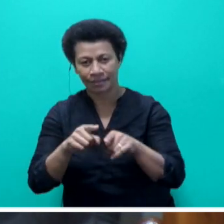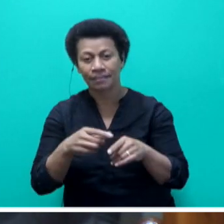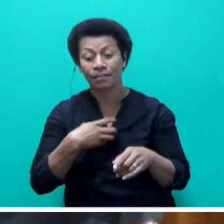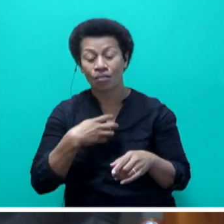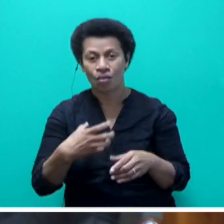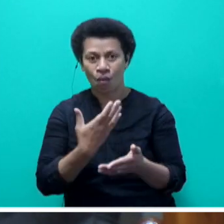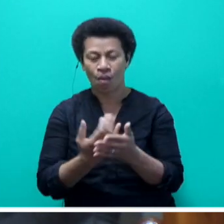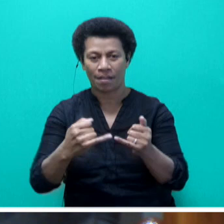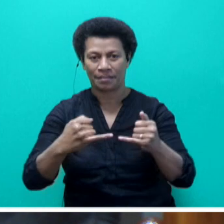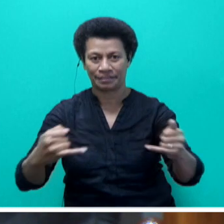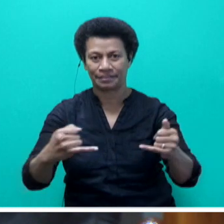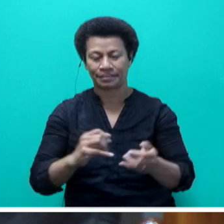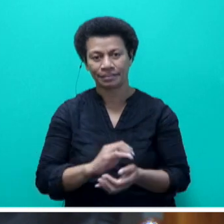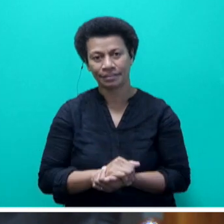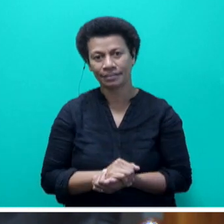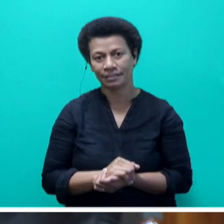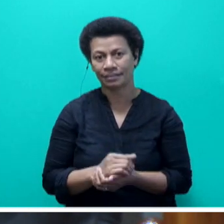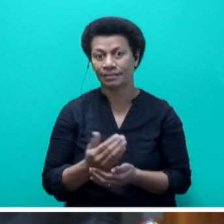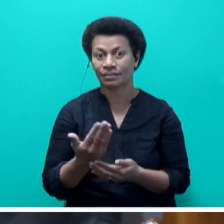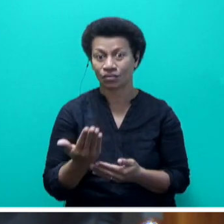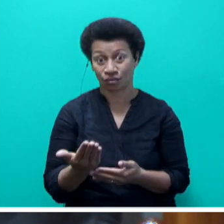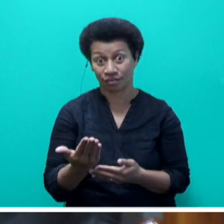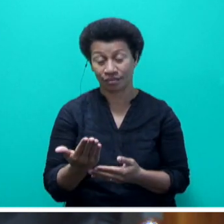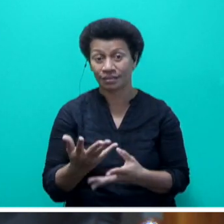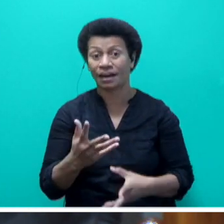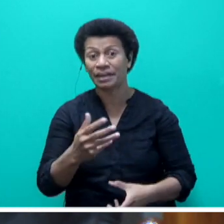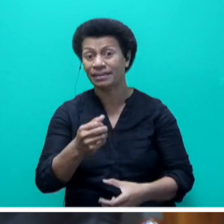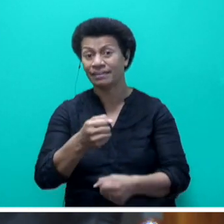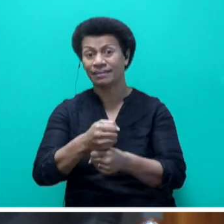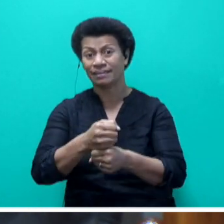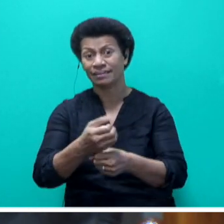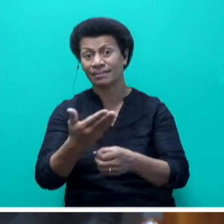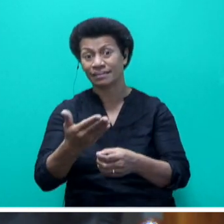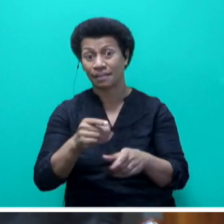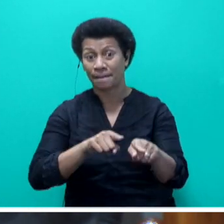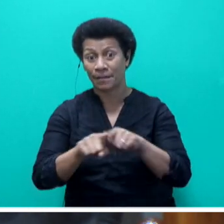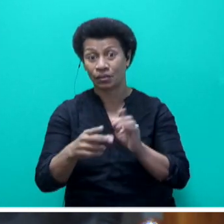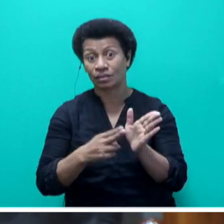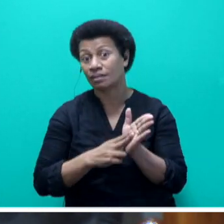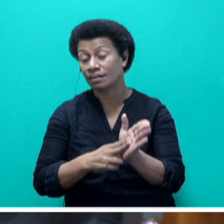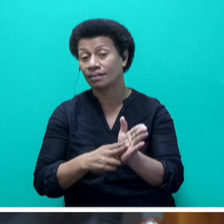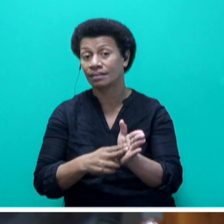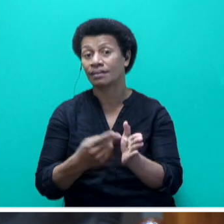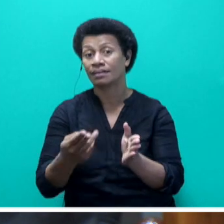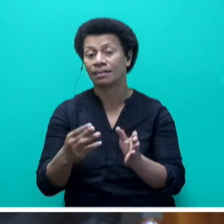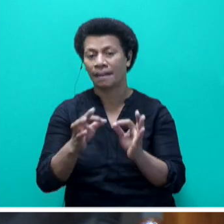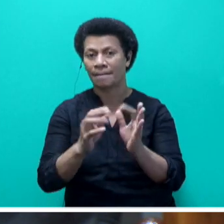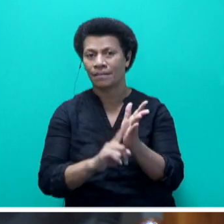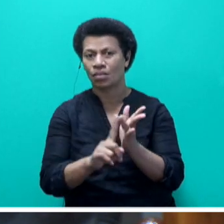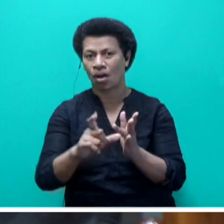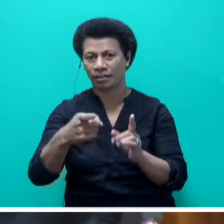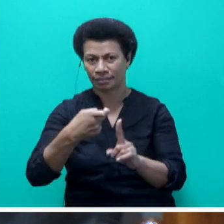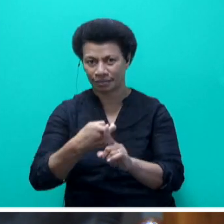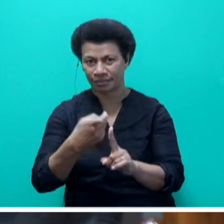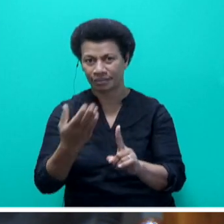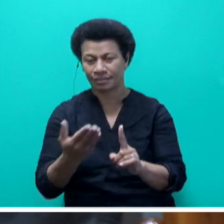2,744 lots are part of the block rezoning around the country. So Nandi Town has recorded the most number of properties block rezoned, standing